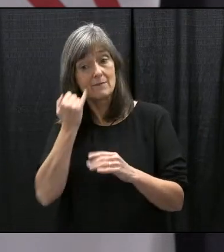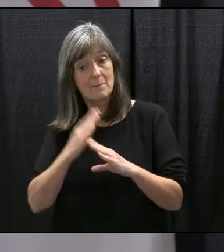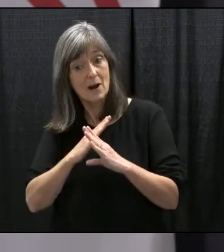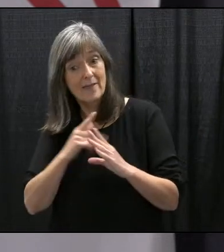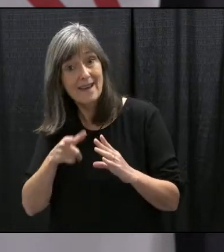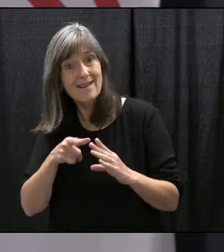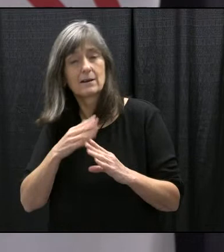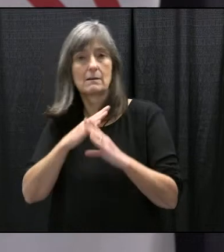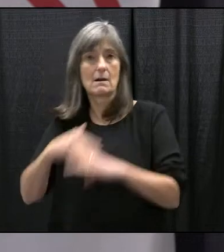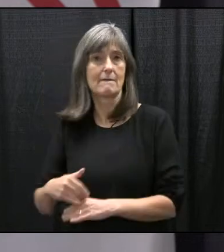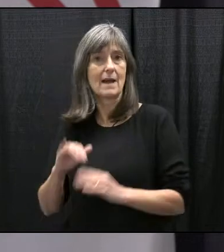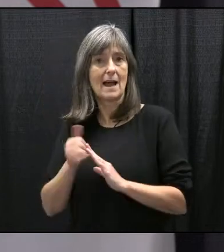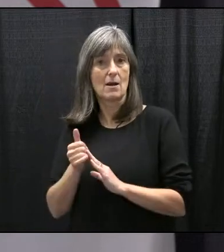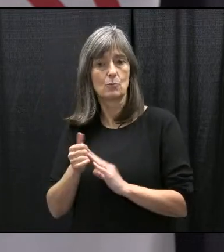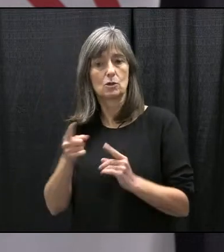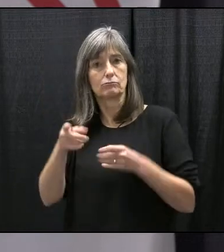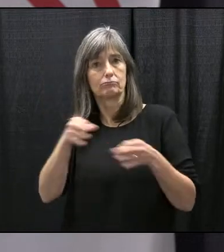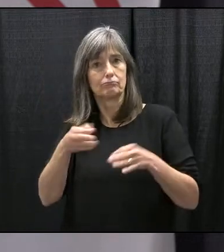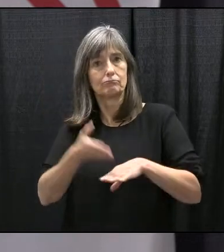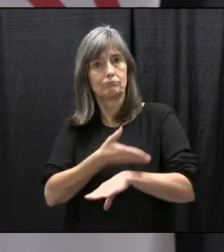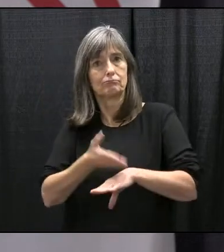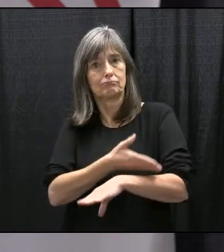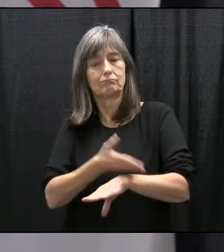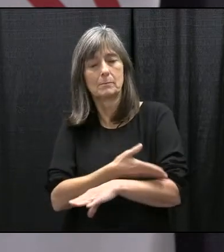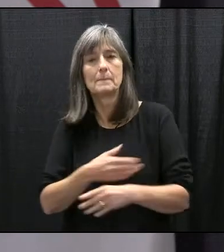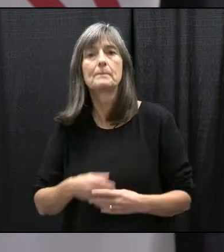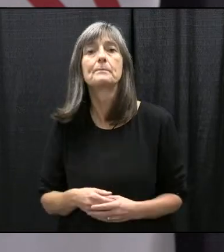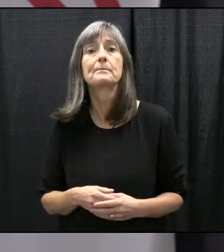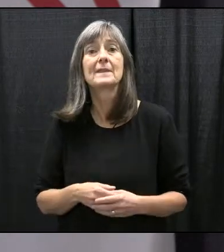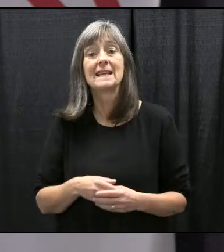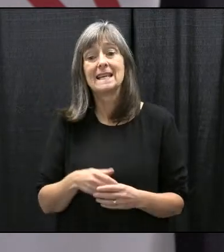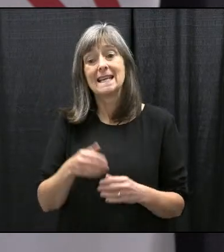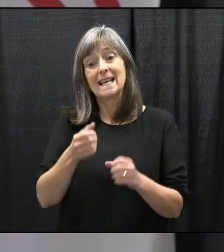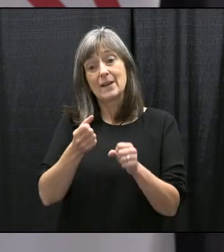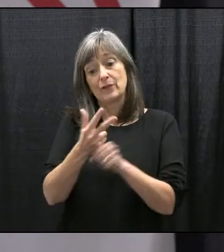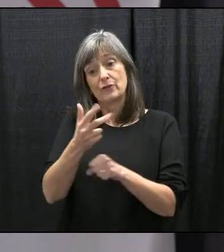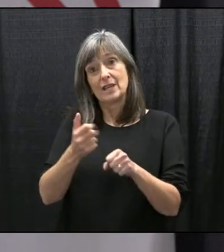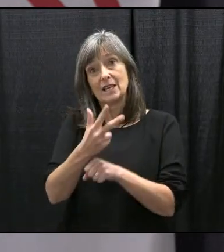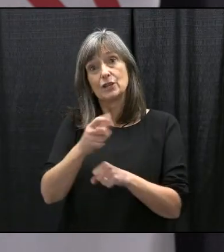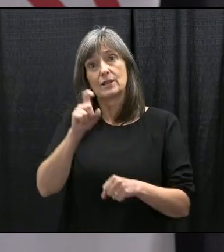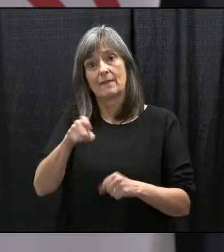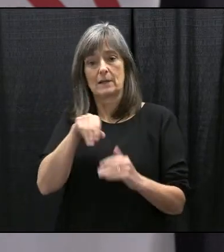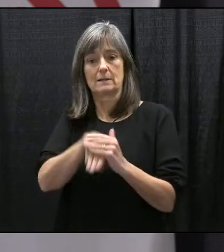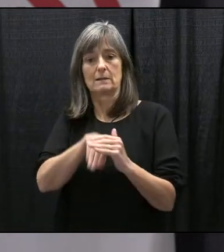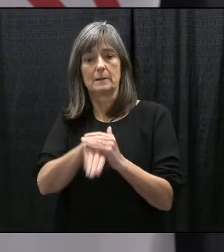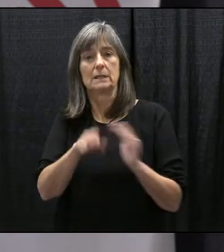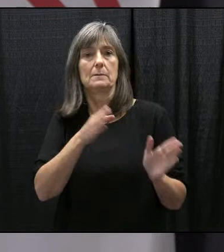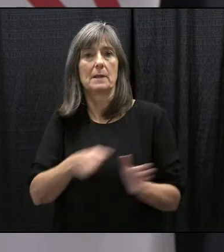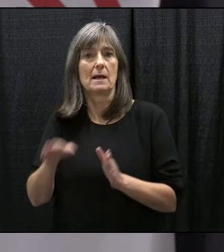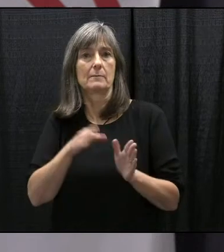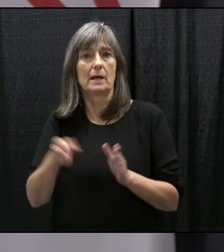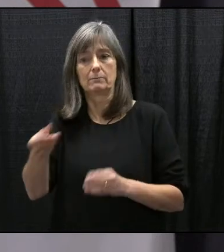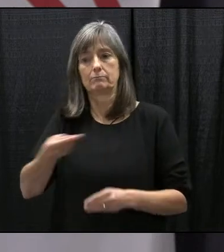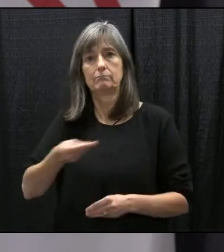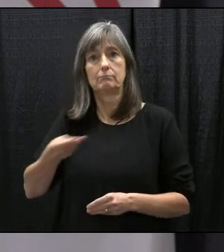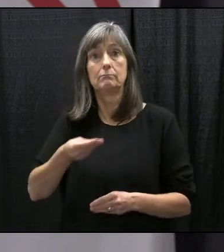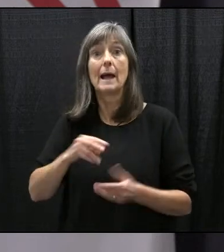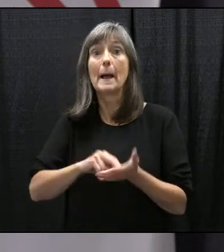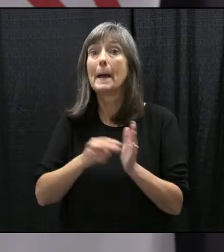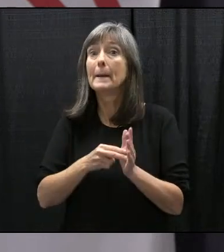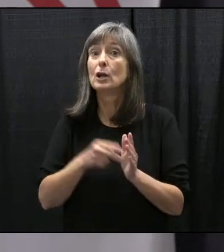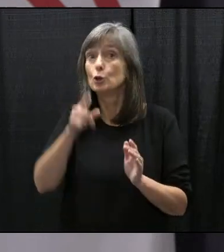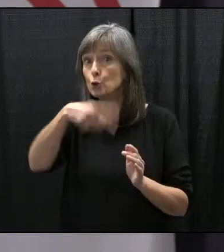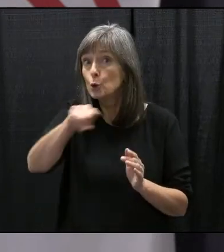Require public bodies to prepare accessibility plans for every 3 years and make them publicly available, and